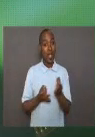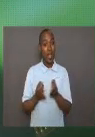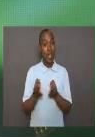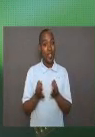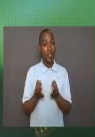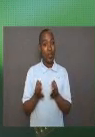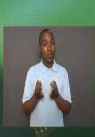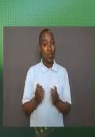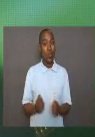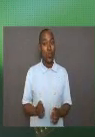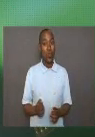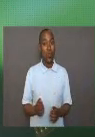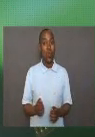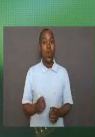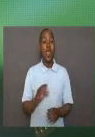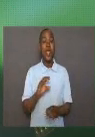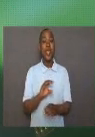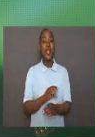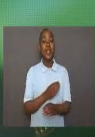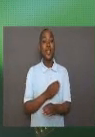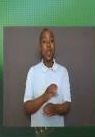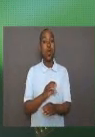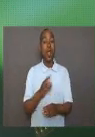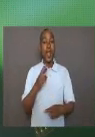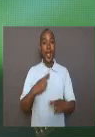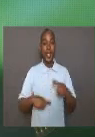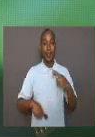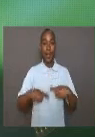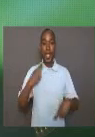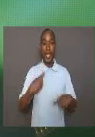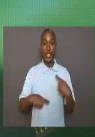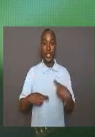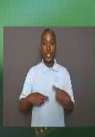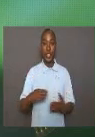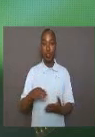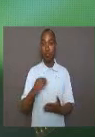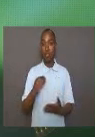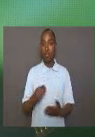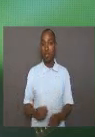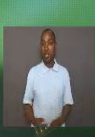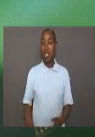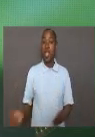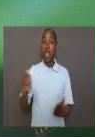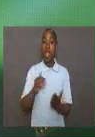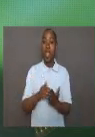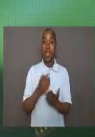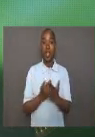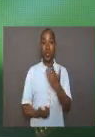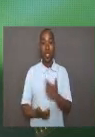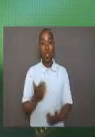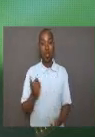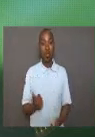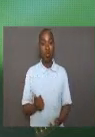the subject of cellular respiration. We also discussed the